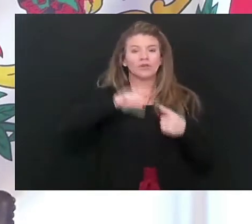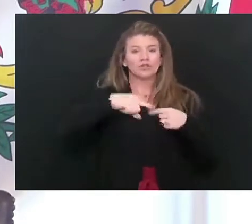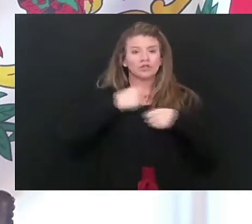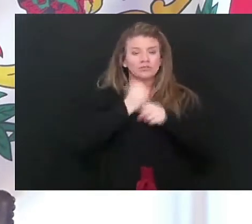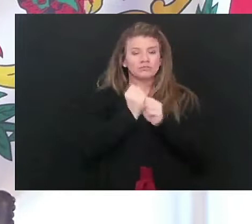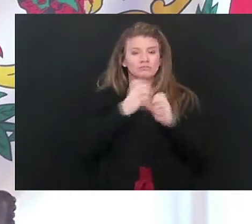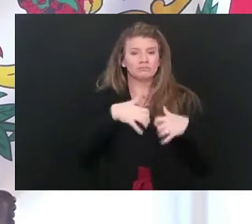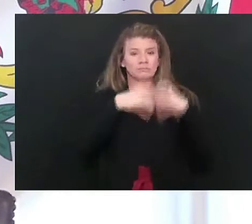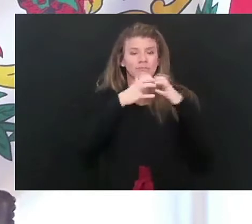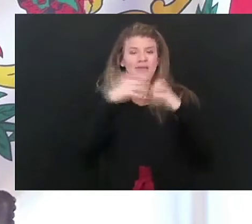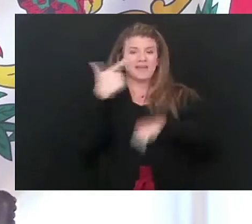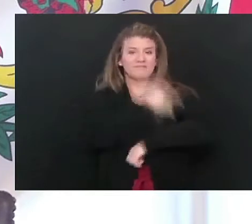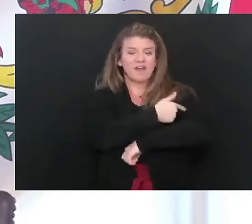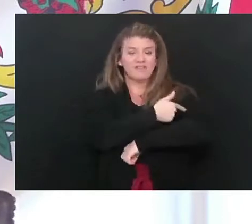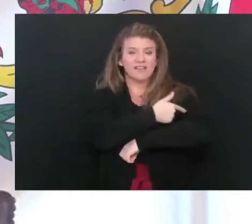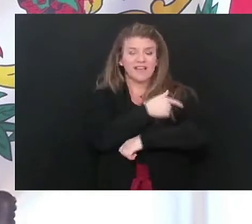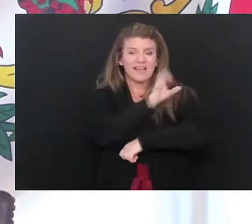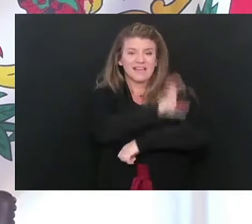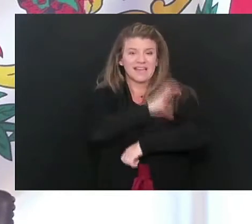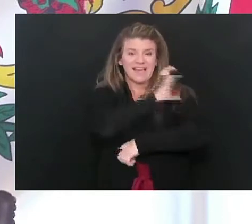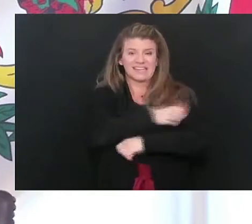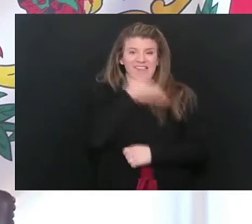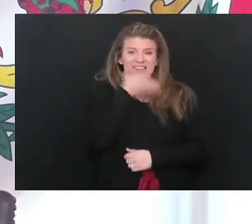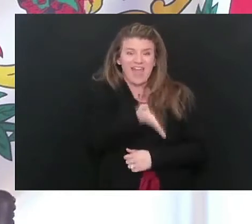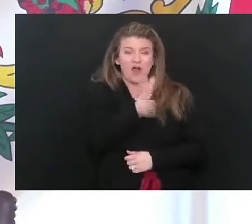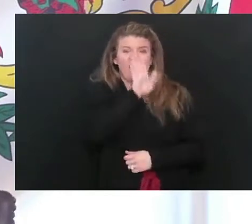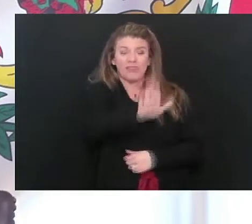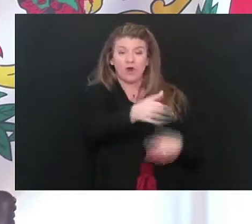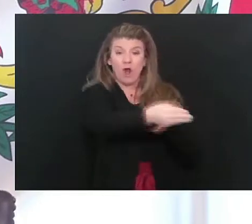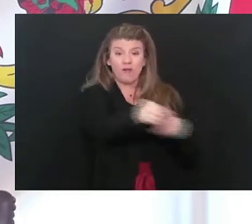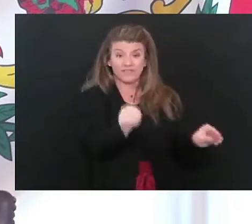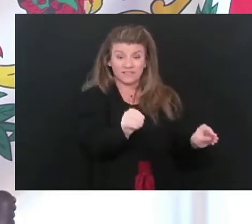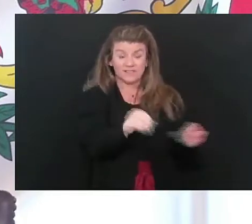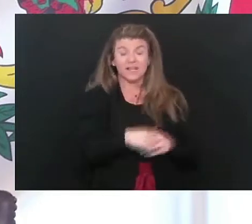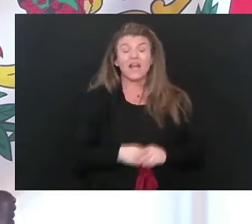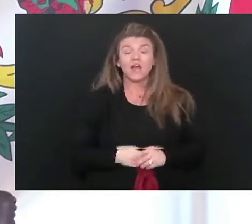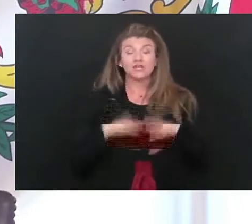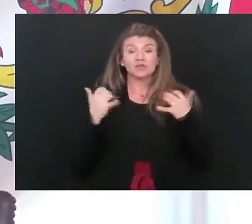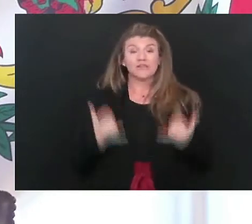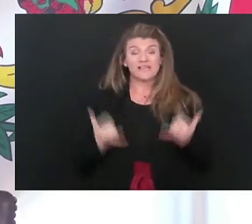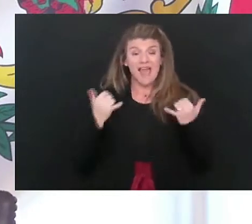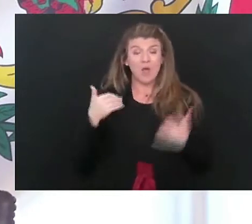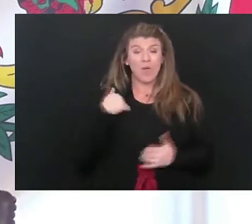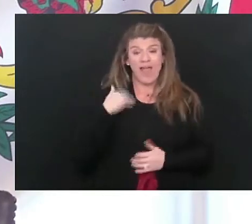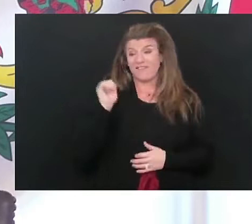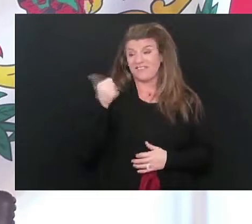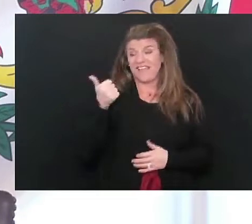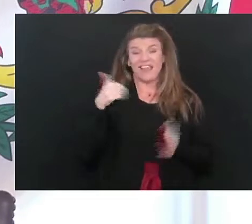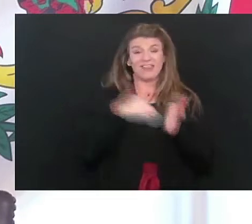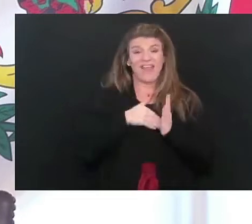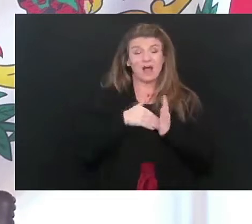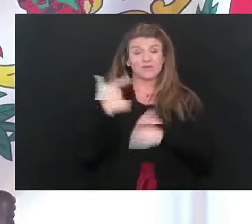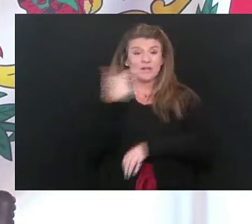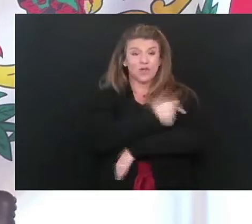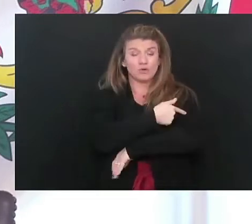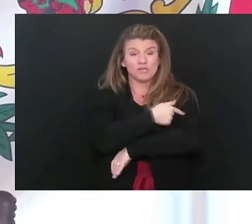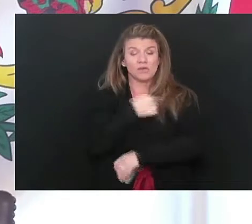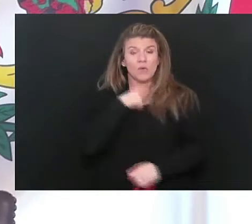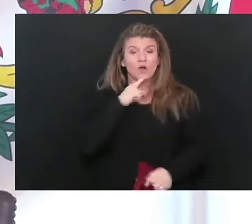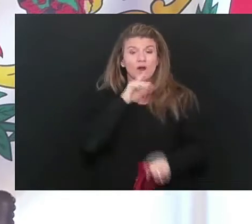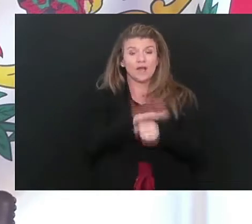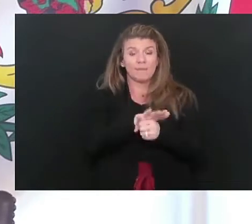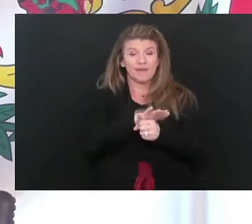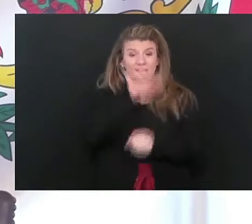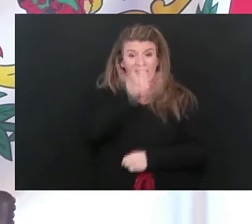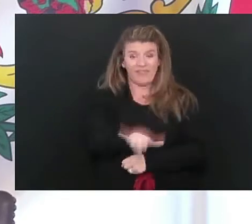their facilities and offices. So as of today, we have 10,000 doses that we're going to commit to this,